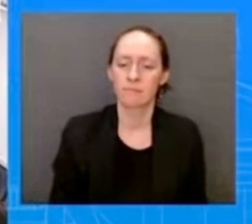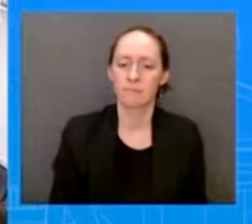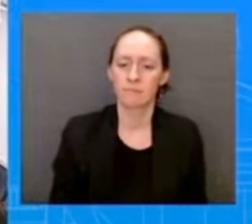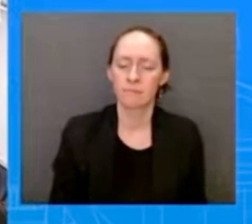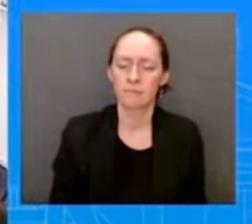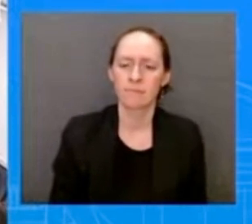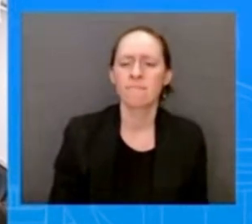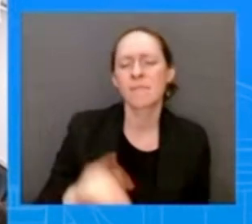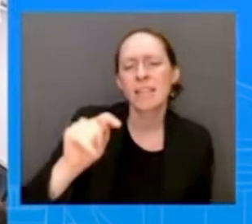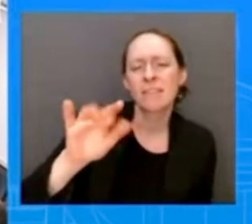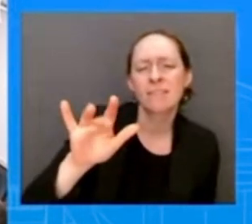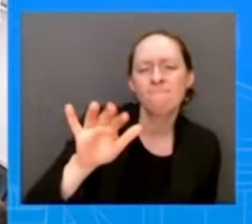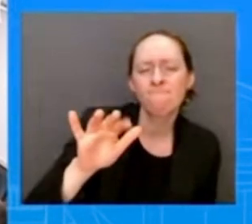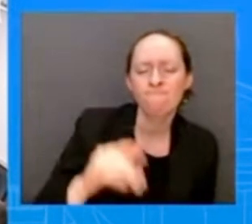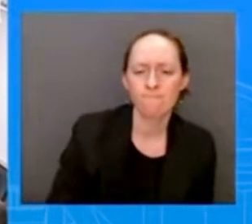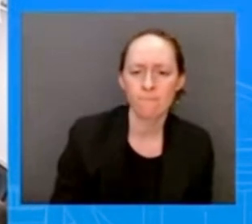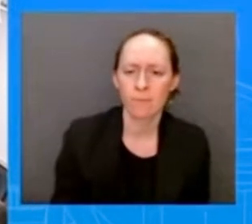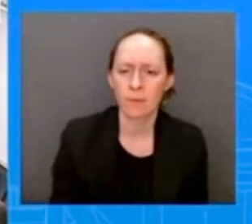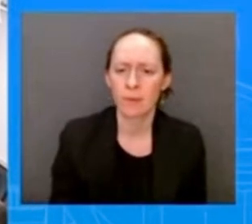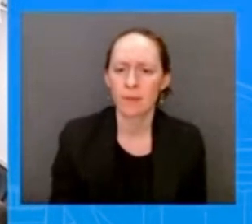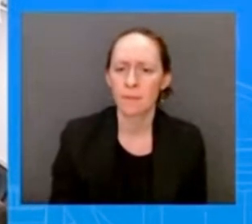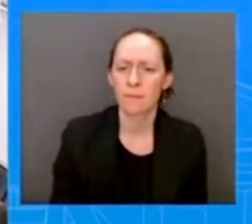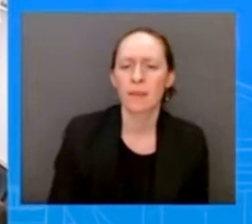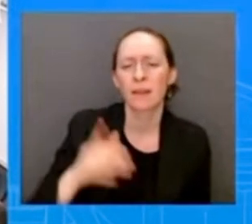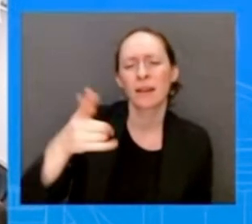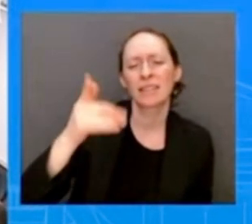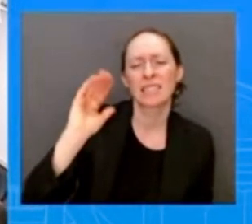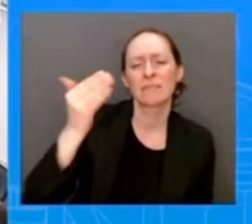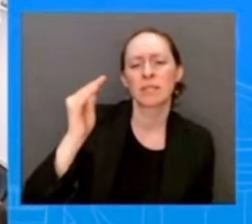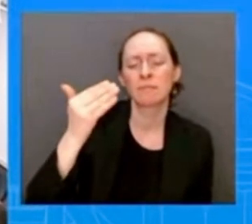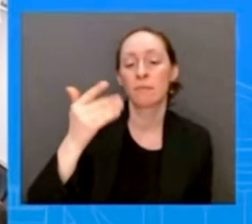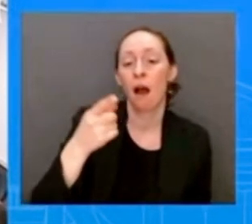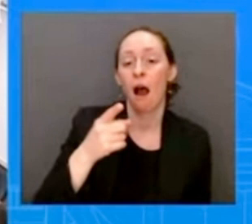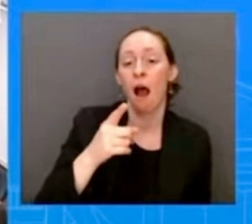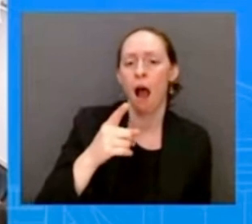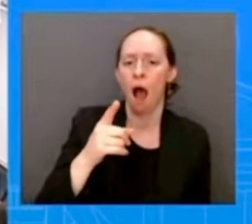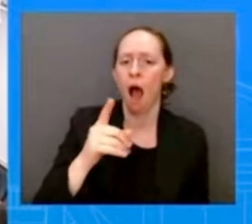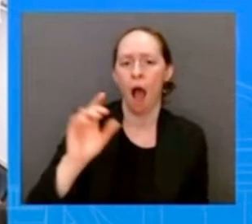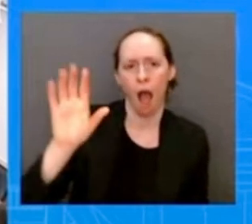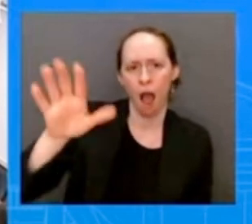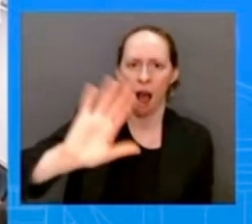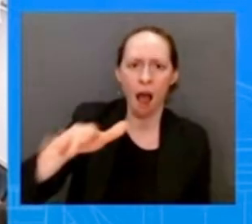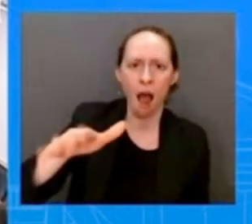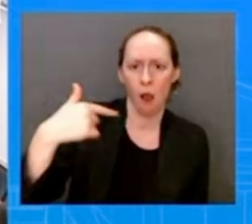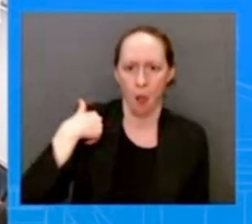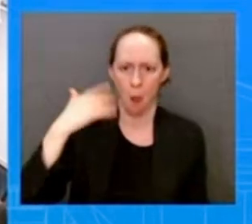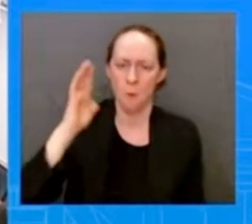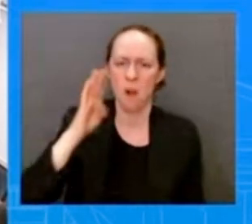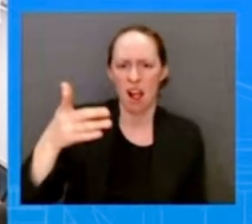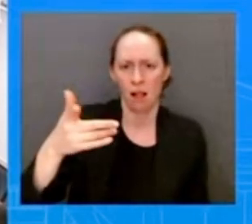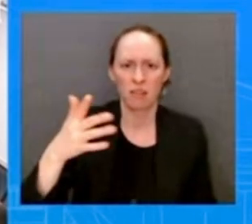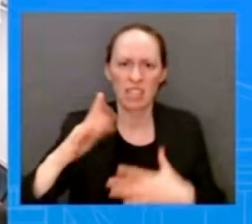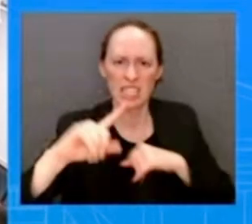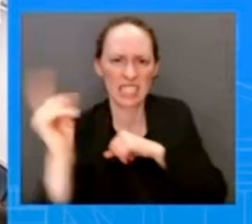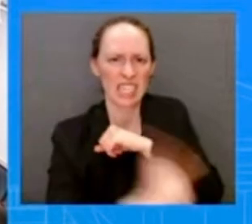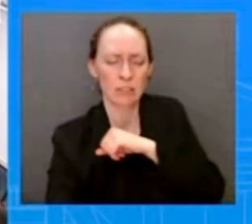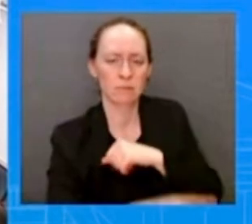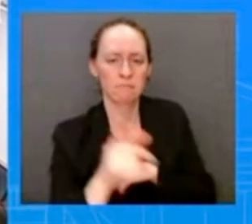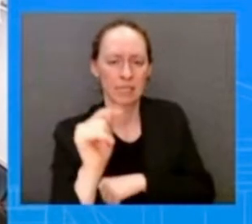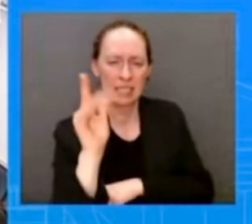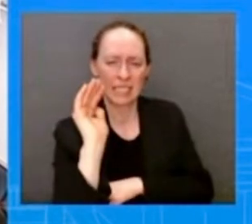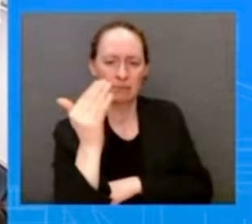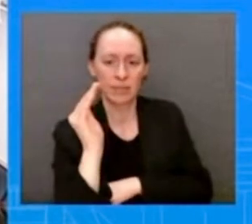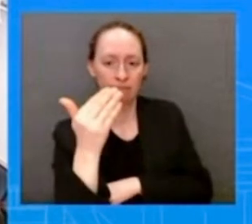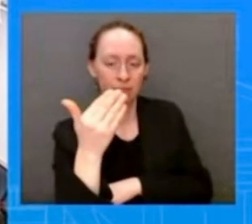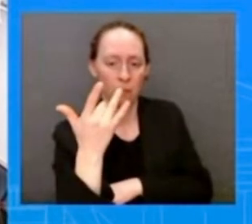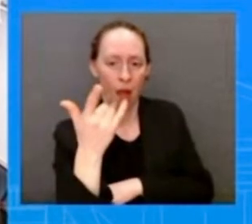threatening sanctions. Is that because you don't think that they will ultimately move in that direction? I'm just trying to get a sense